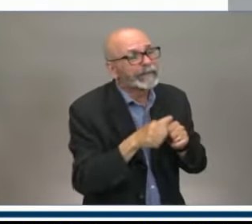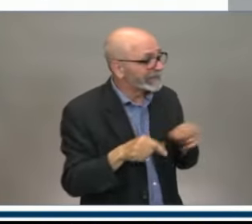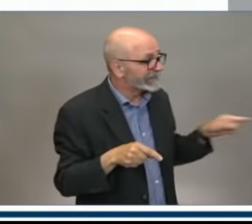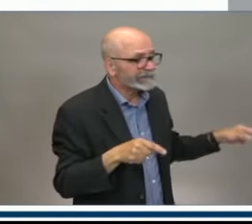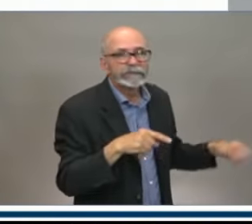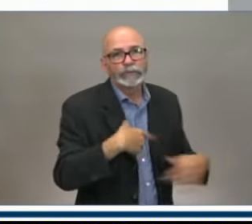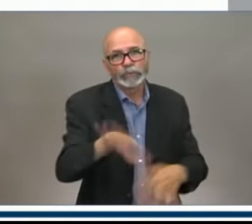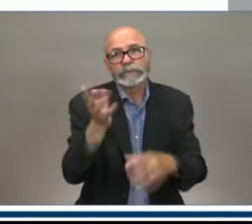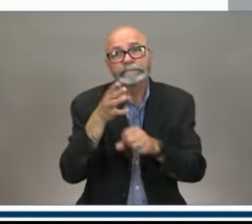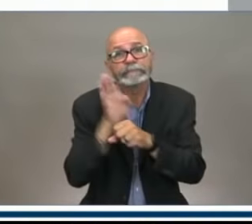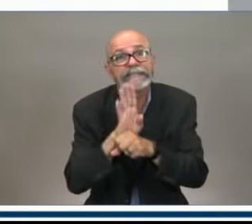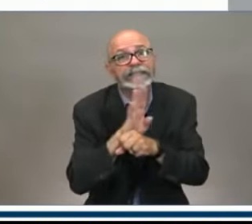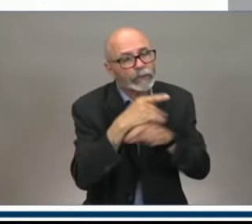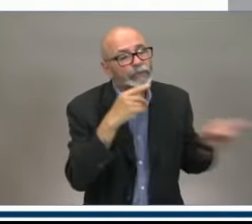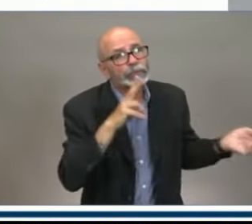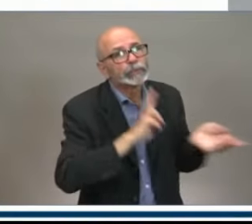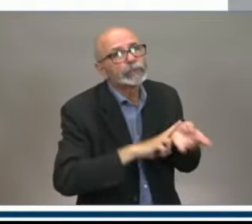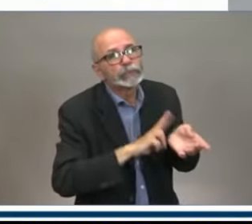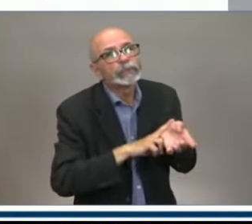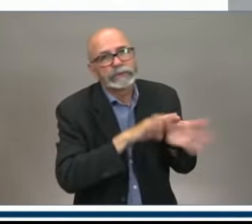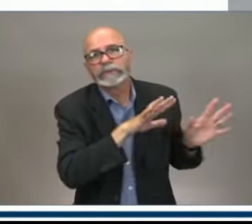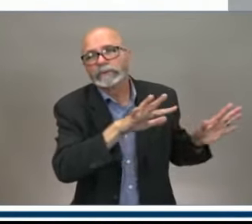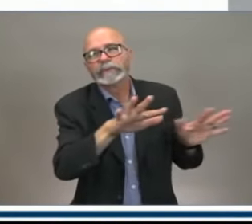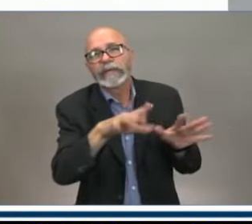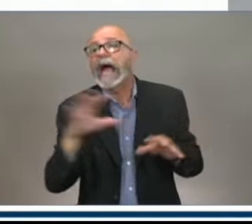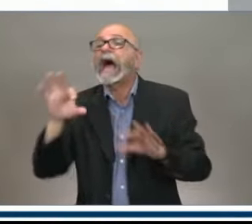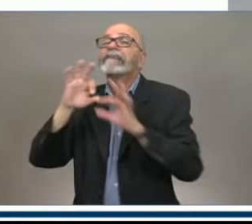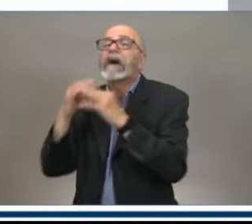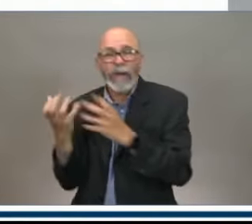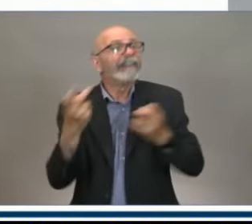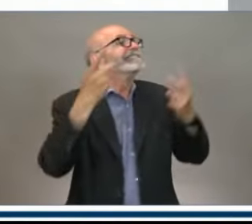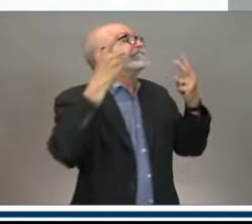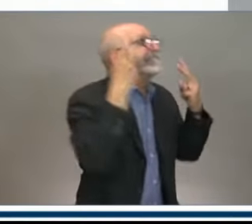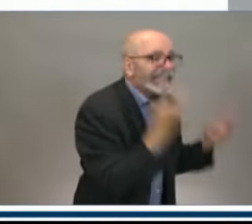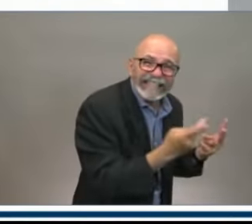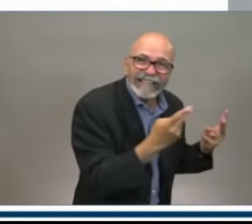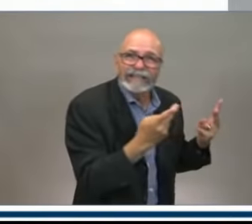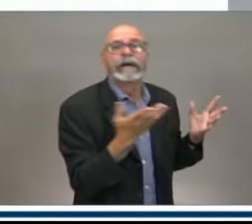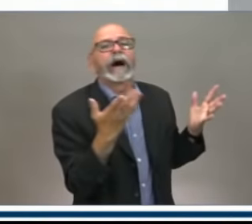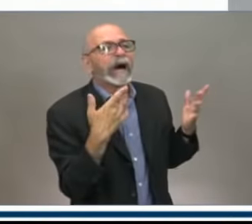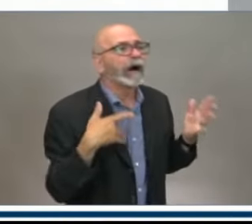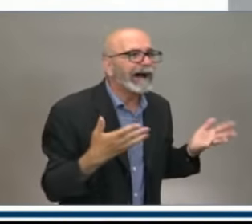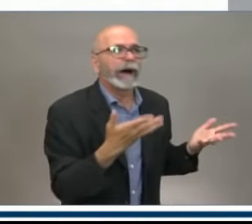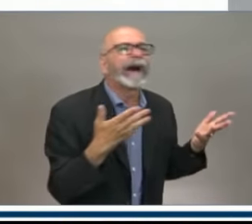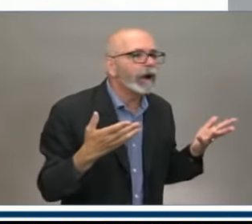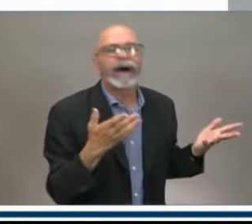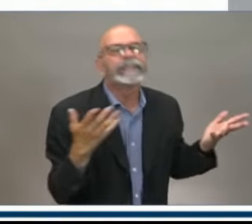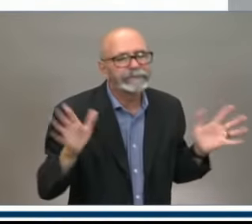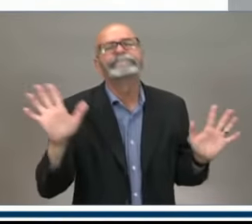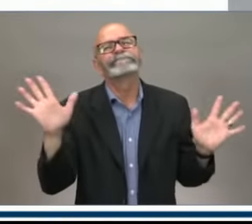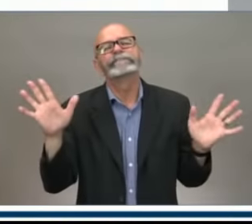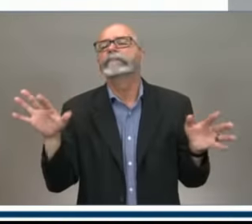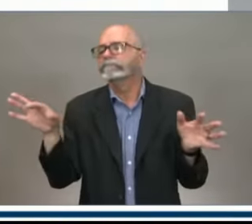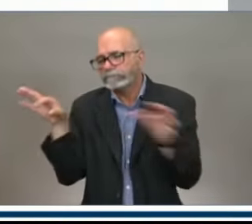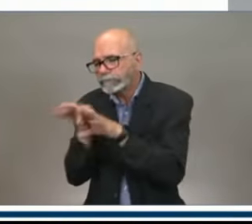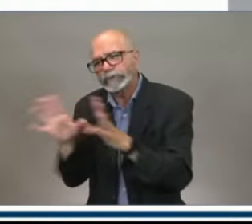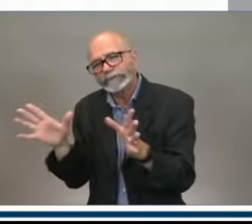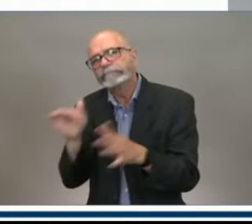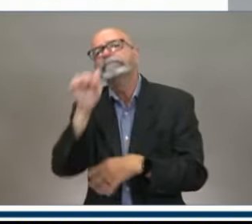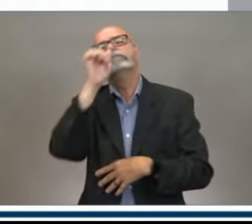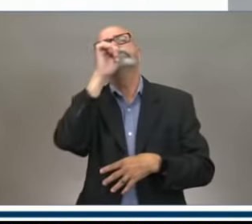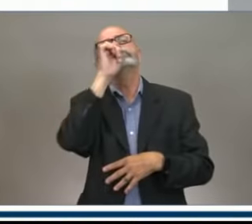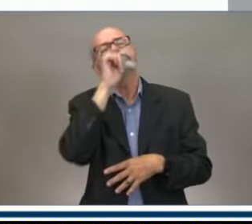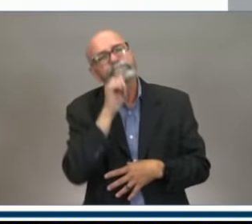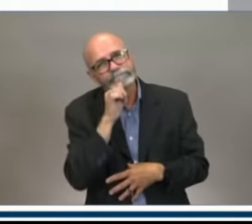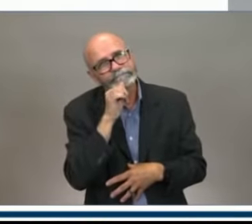Nova Scotians that I know they want to visit their relatives. We want you to be able to do this, but we need your patience for these facilities to be able to